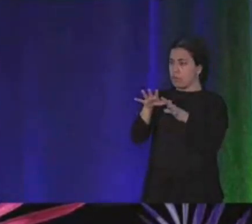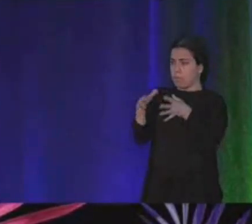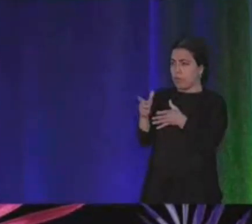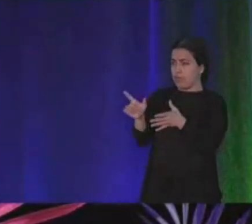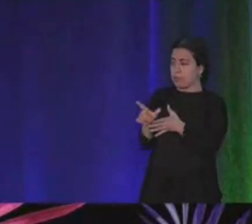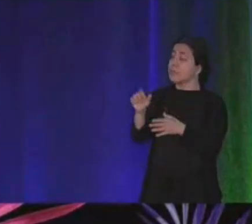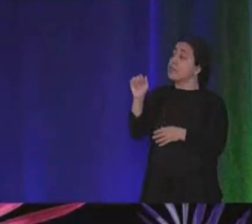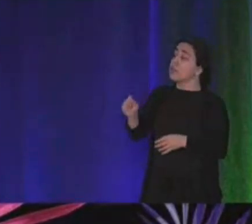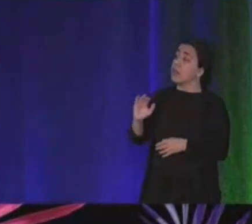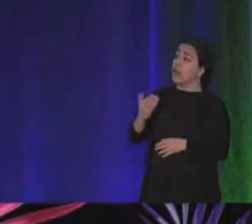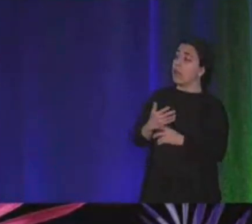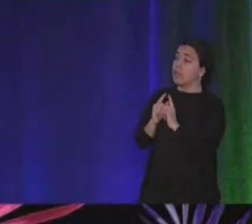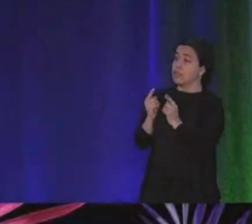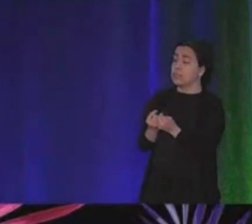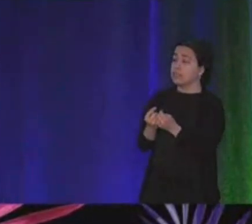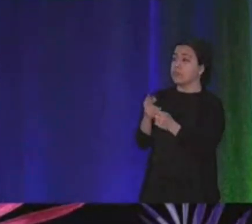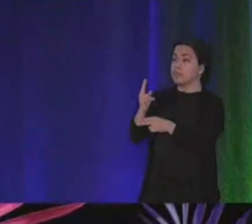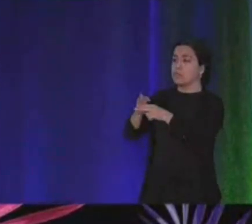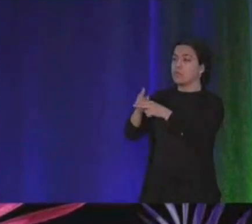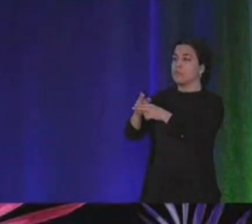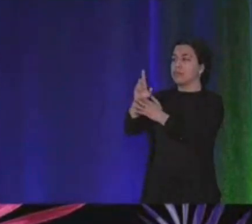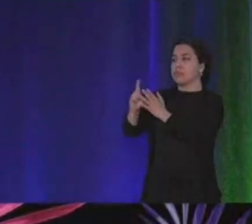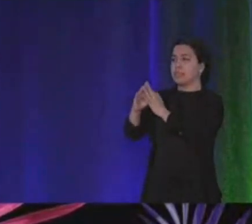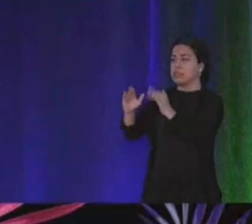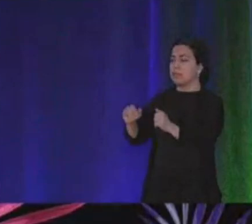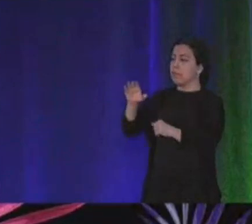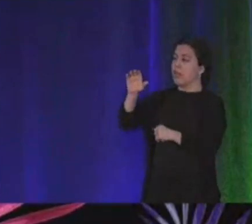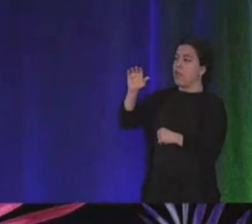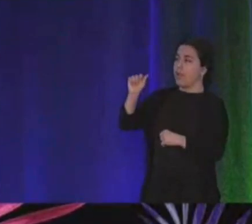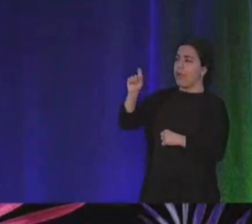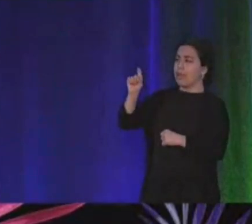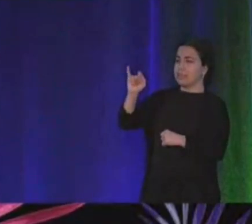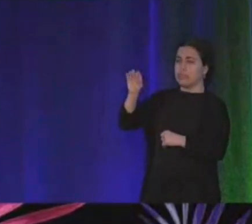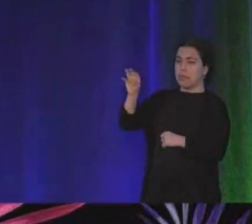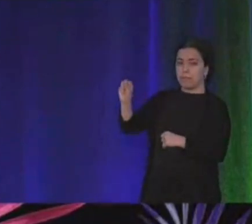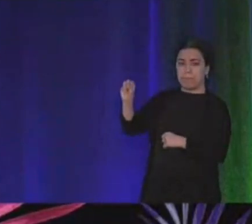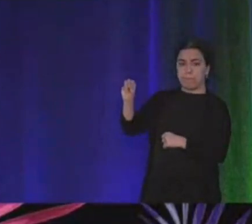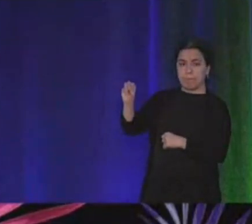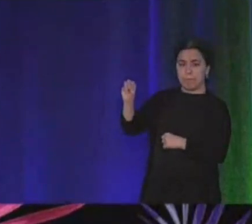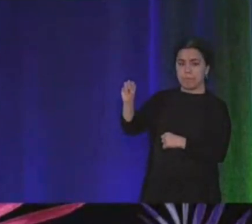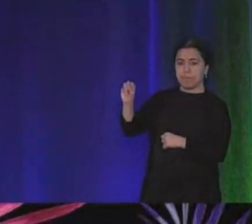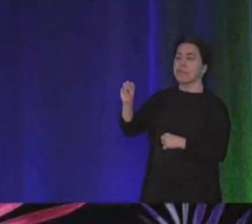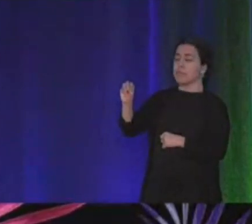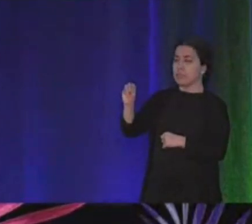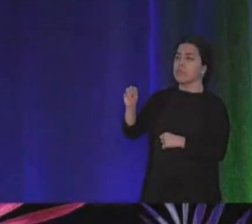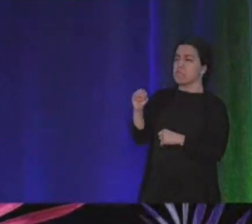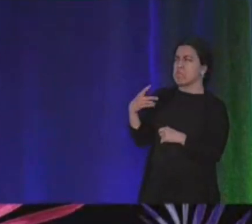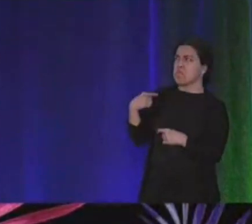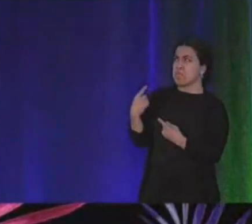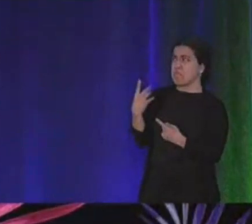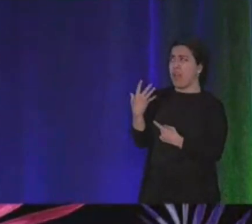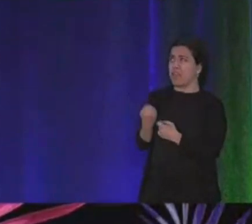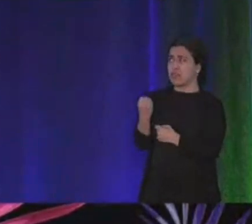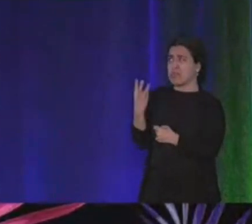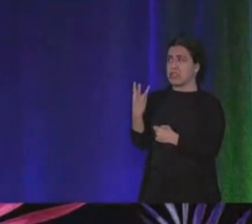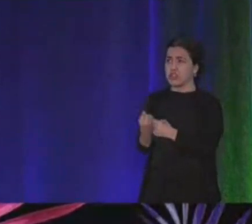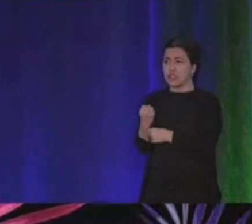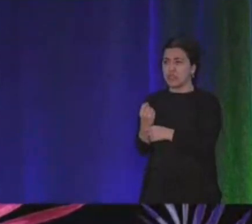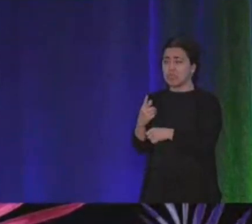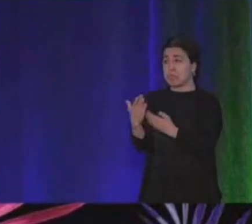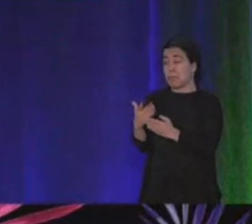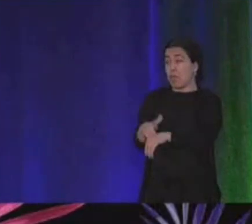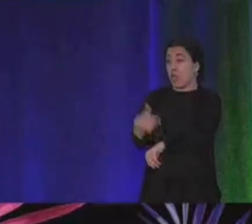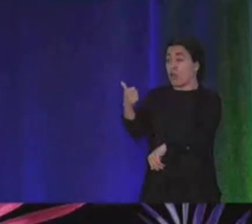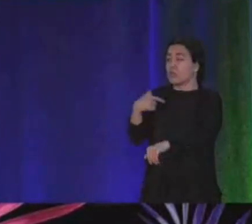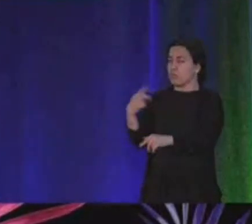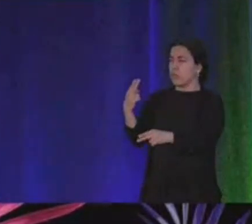system at Optimizely is called Axiom, and it's been around like 5-6 years, maybe longer. But yeah, the name changed, and we are calling it